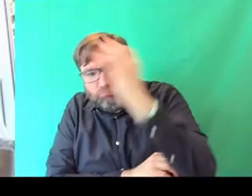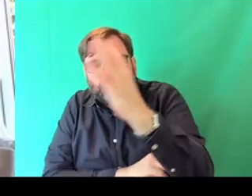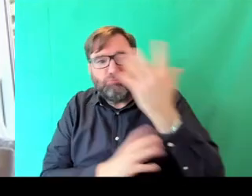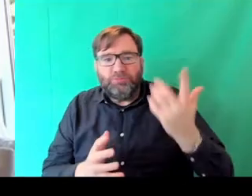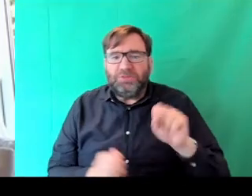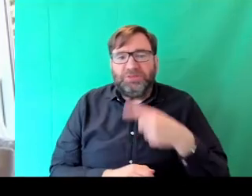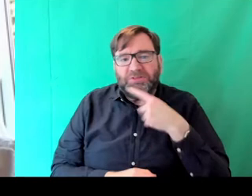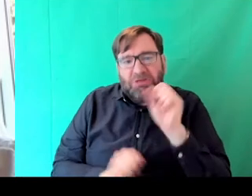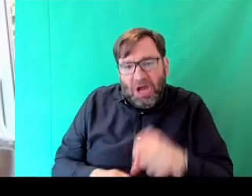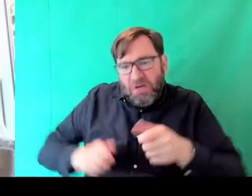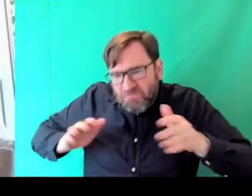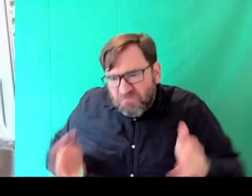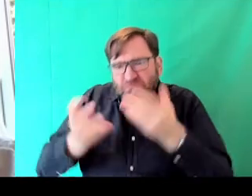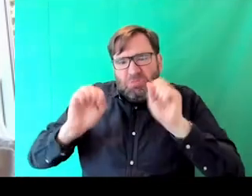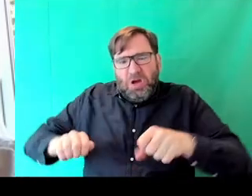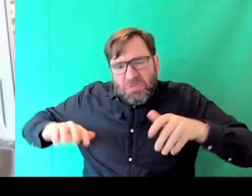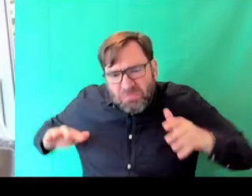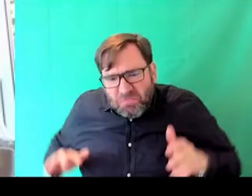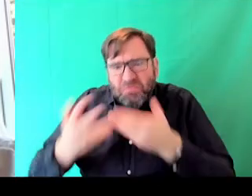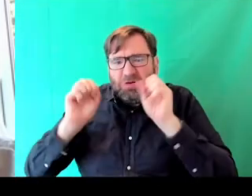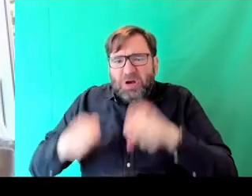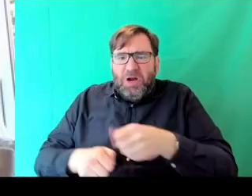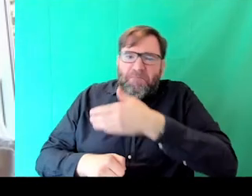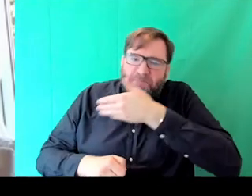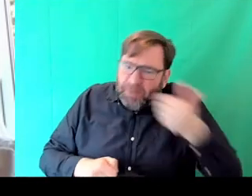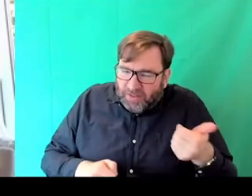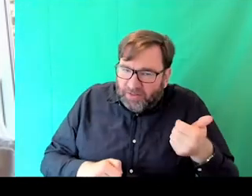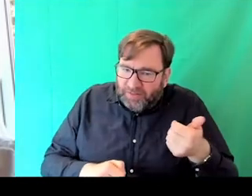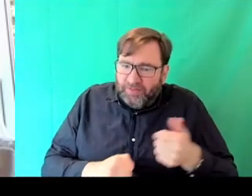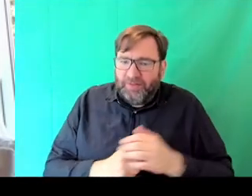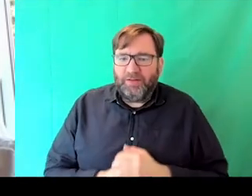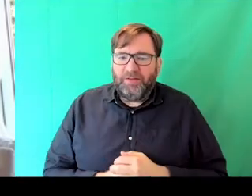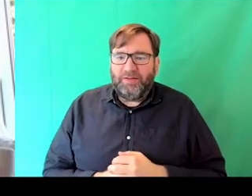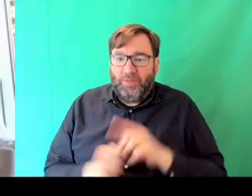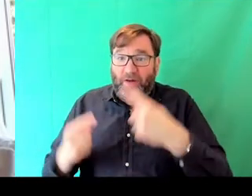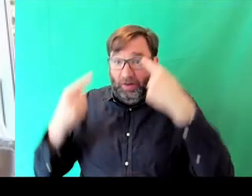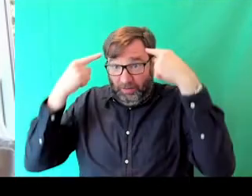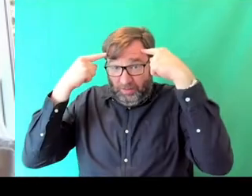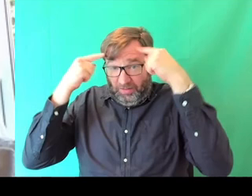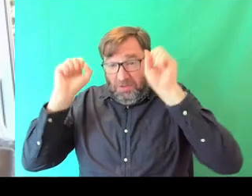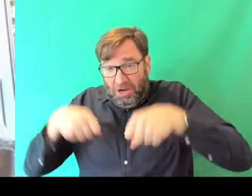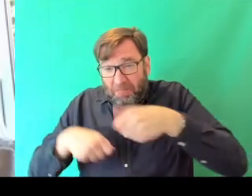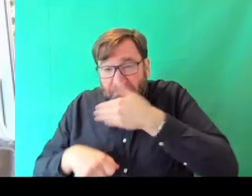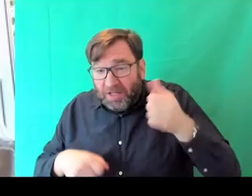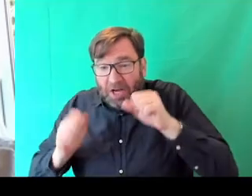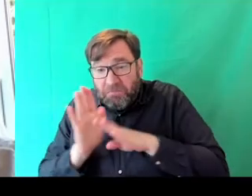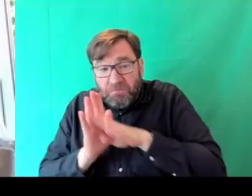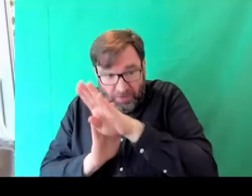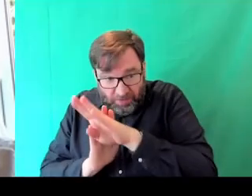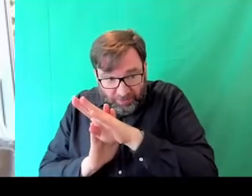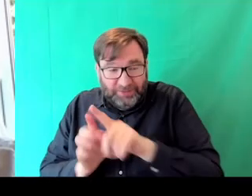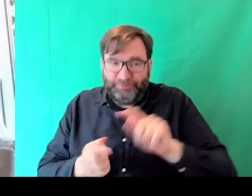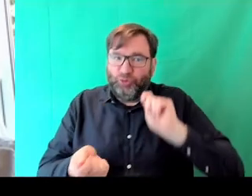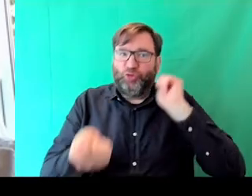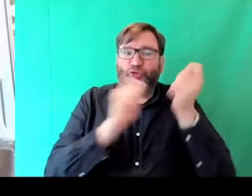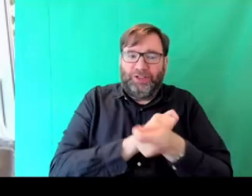be in that environment is incredible. And I do want to point out, you know, this is a panel of all white people, right? I am a white woman. I don't know